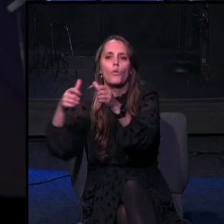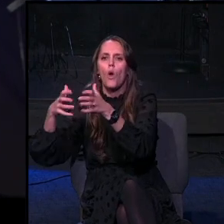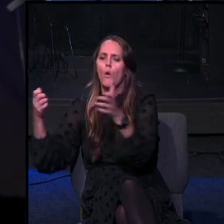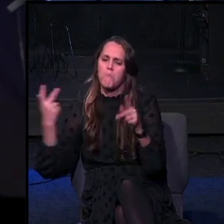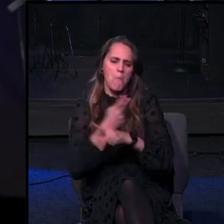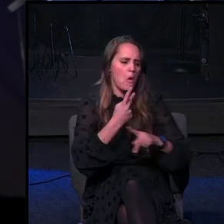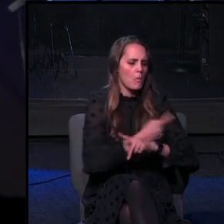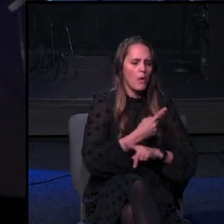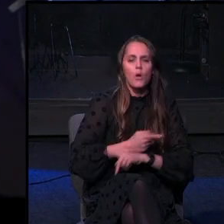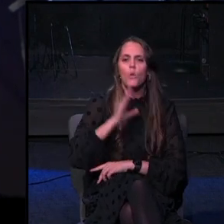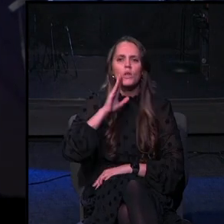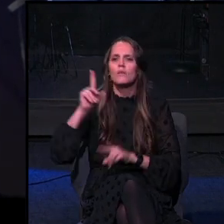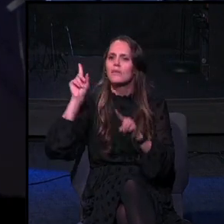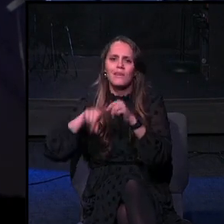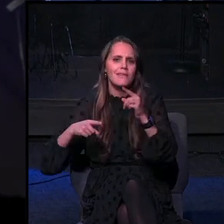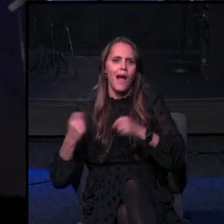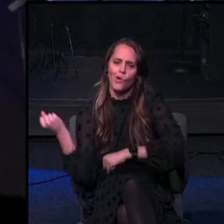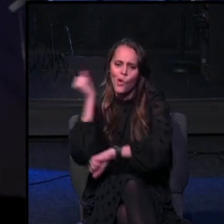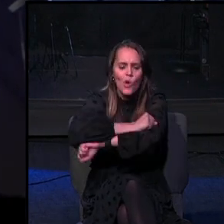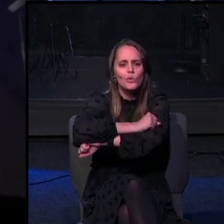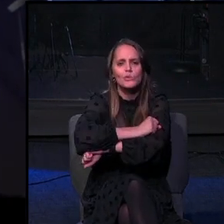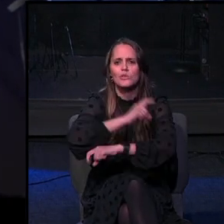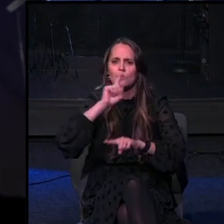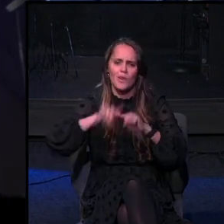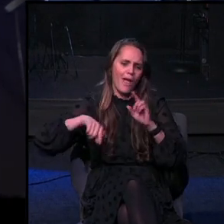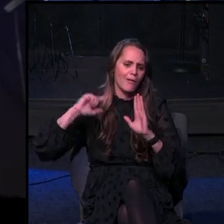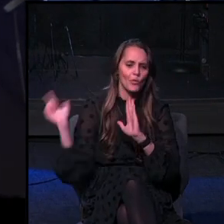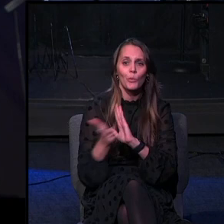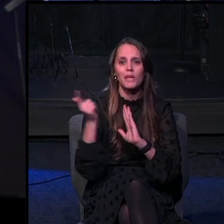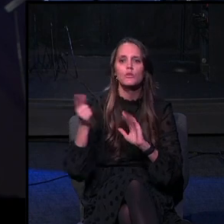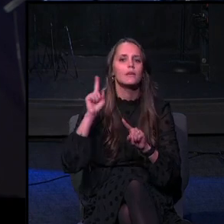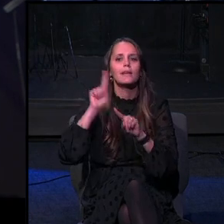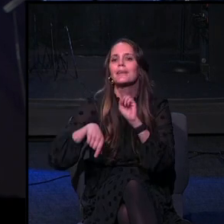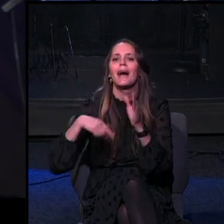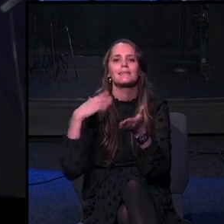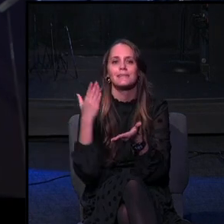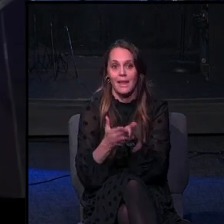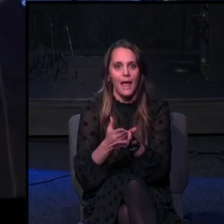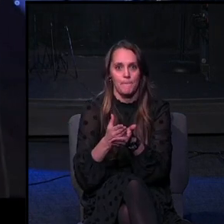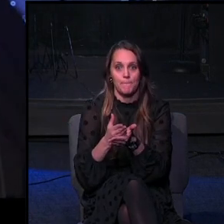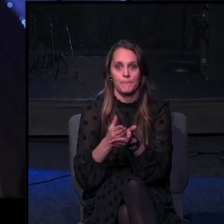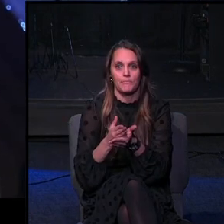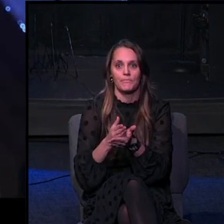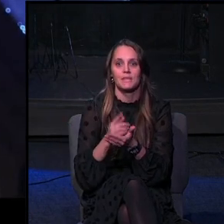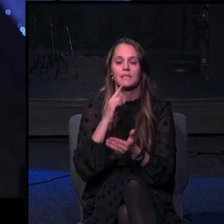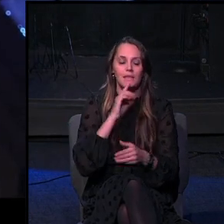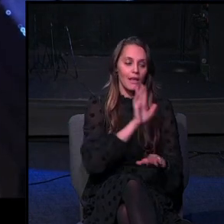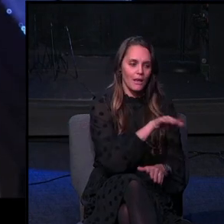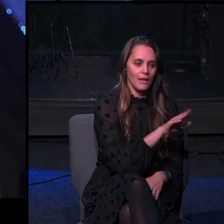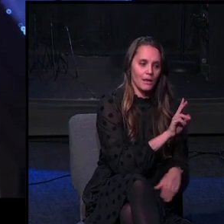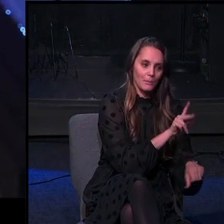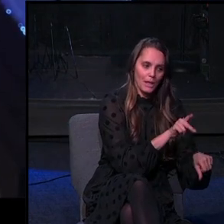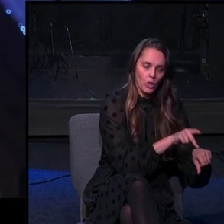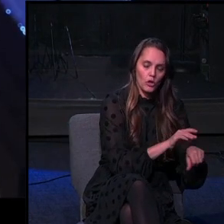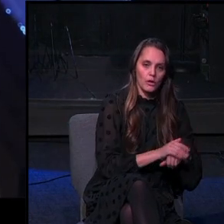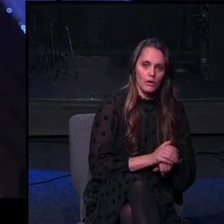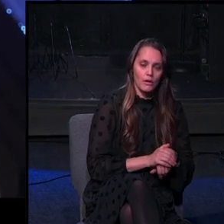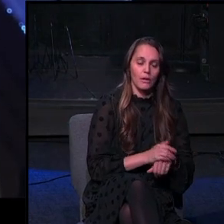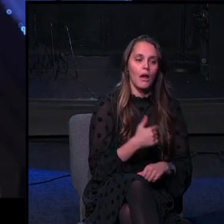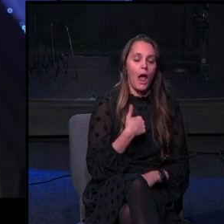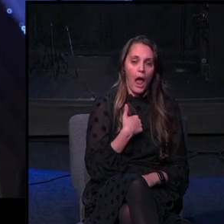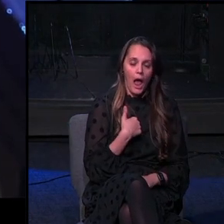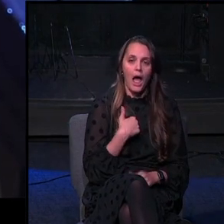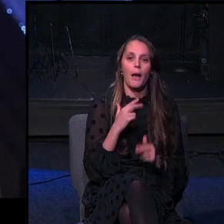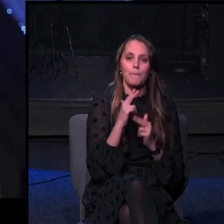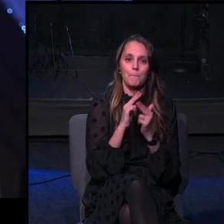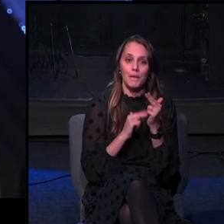can't close it. You can't outlaw it. You can't stop it. Jesus is saying, hey, Peter, hey, little Peter, I'm building my